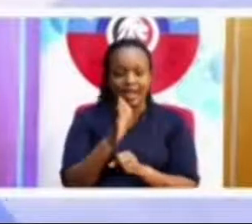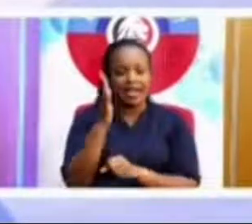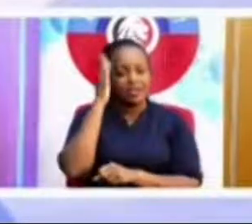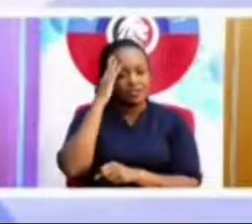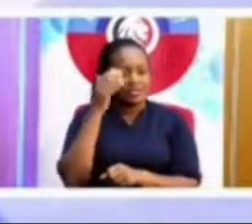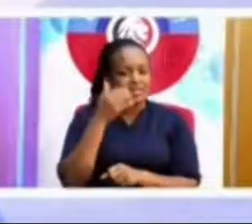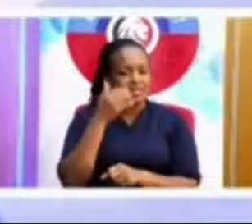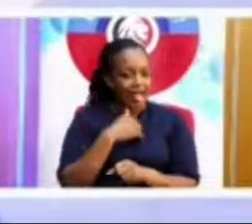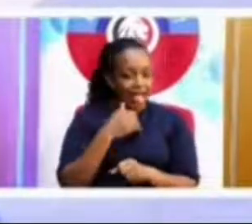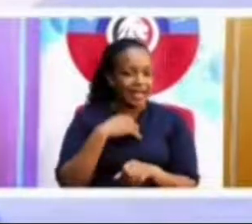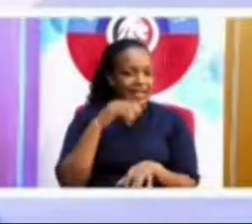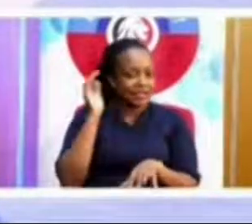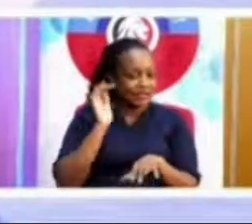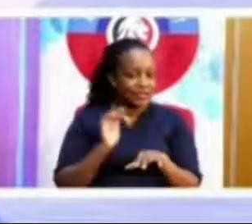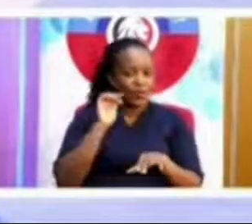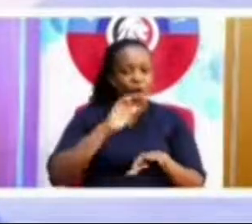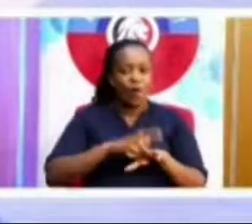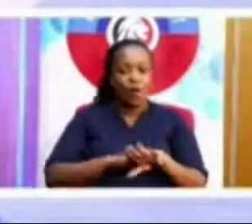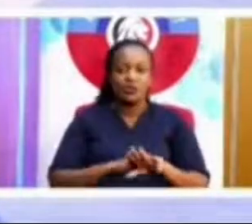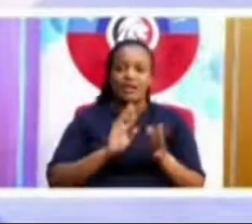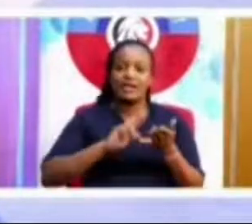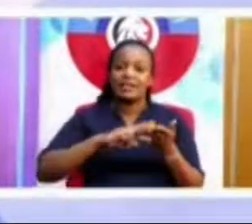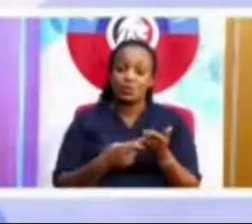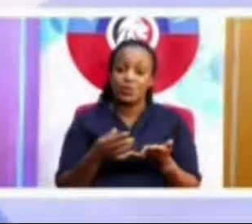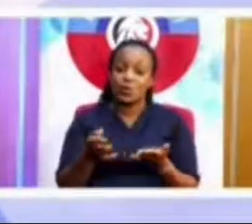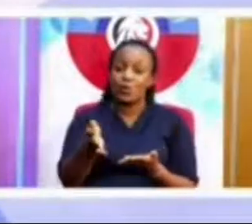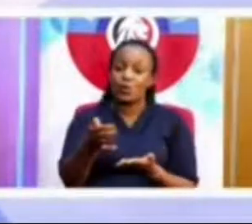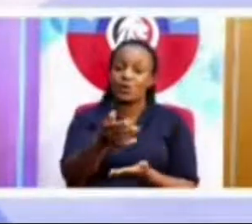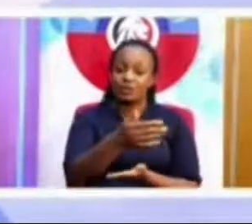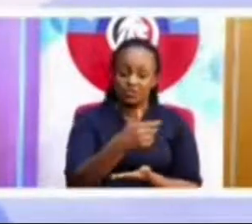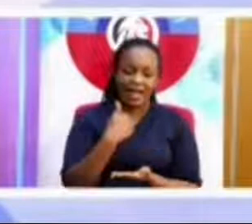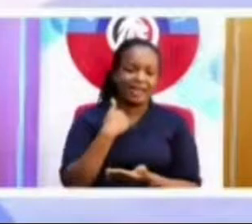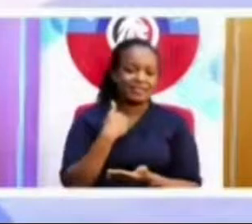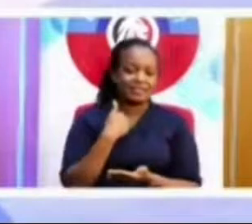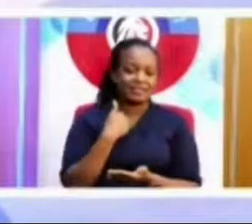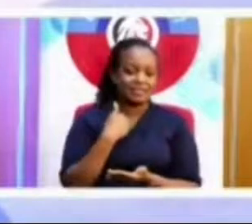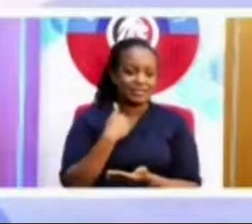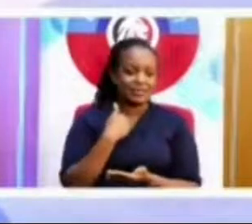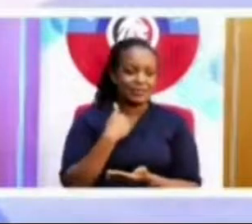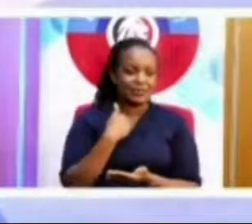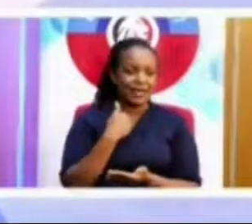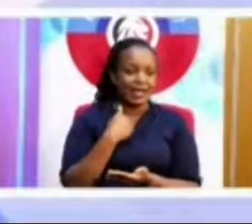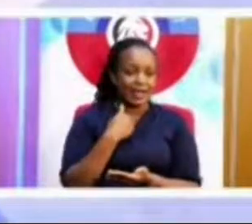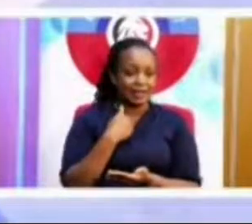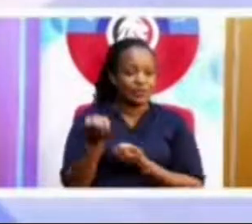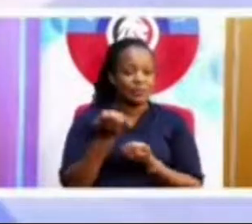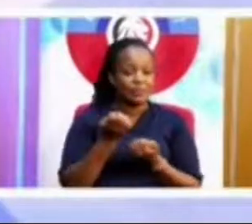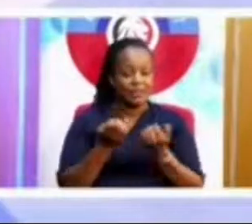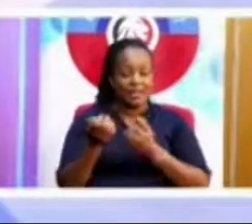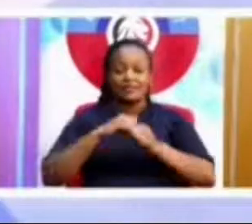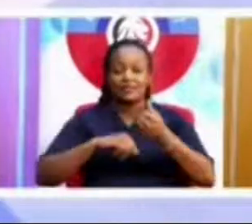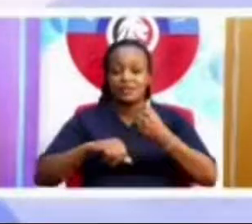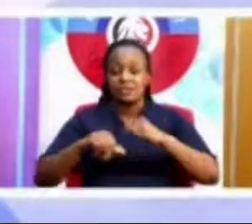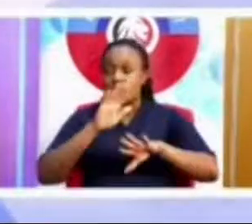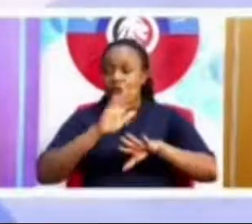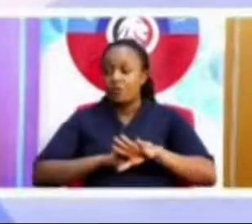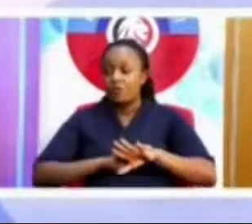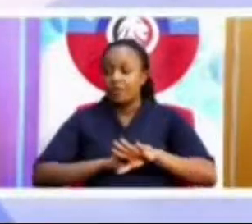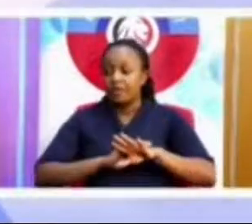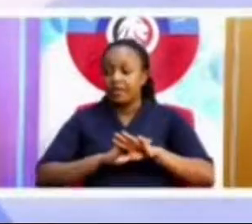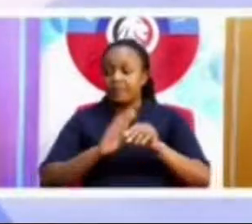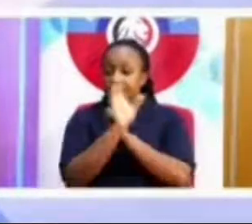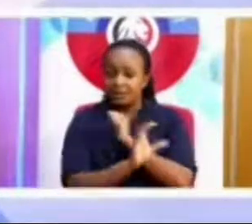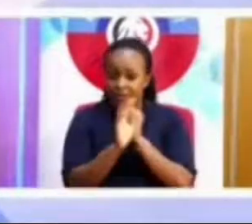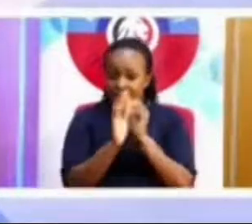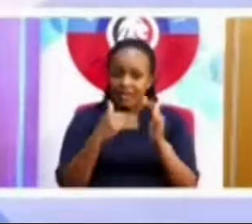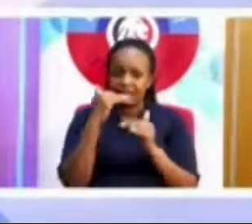revenue collection, revenue mobilization, and indeed the economic activity of the country. And that's why our next speaker will be